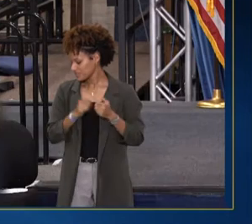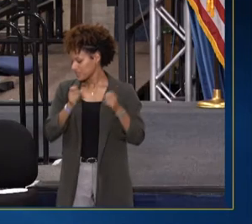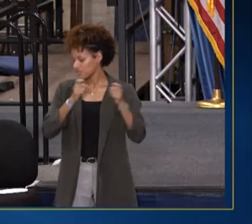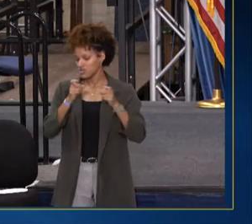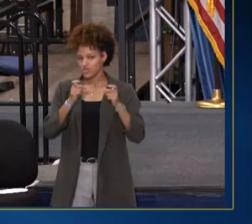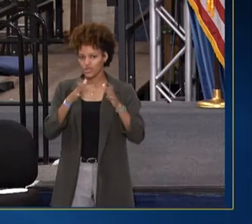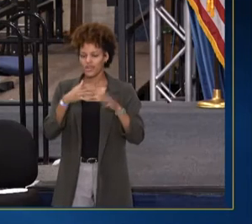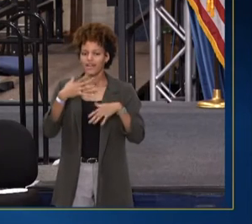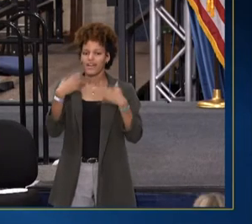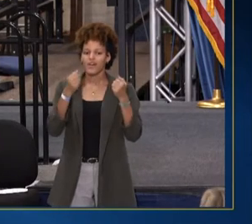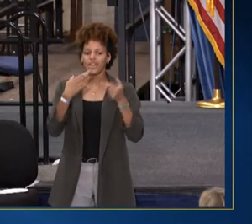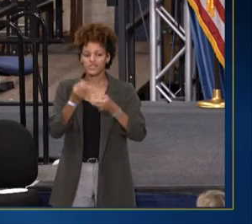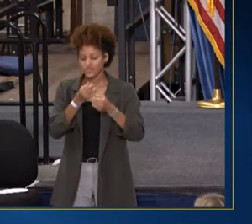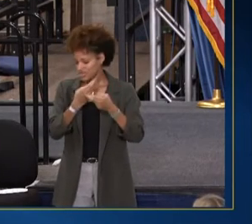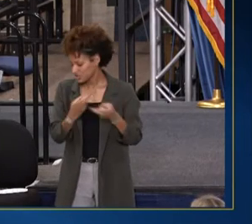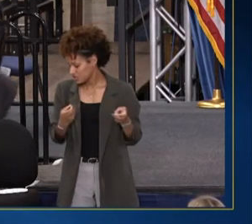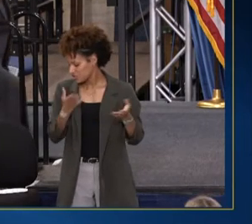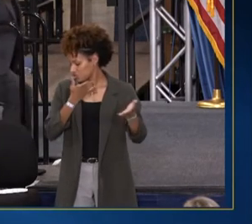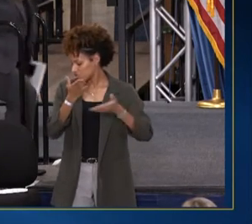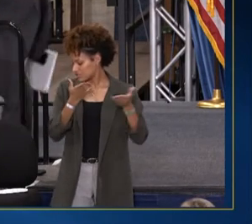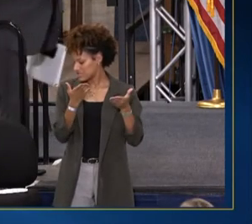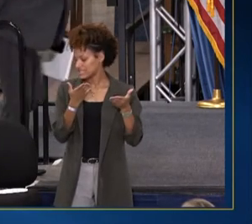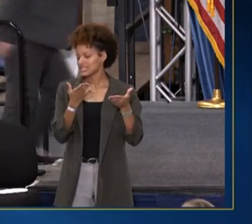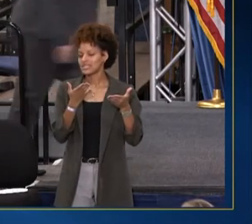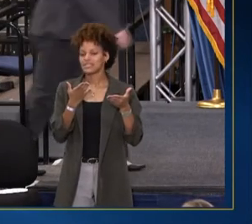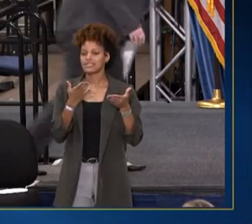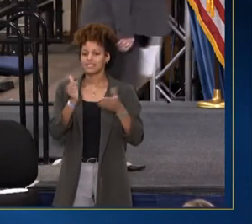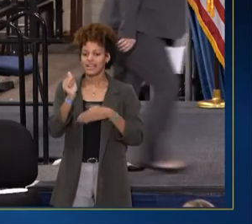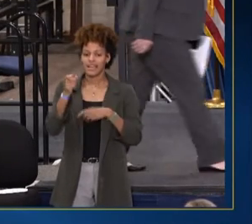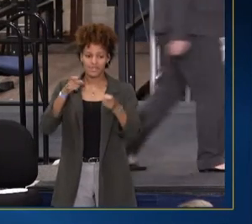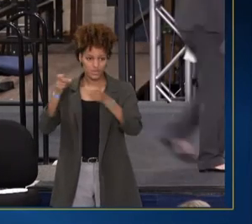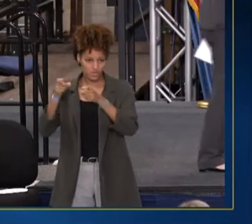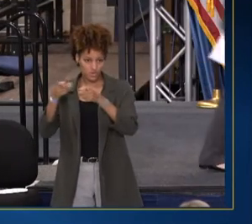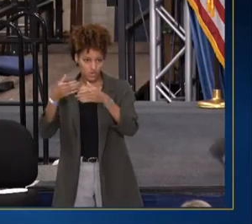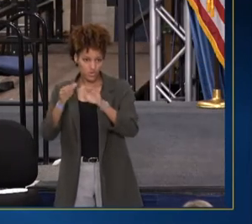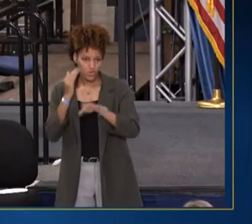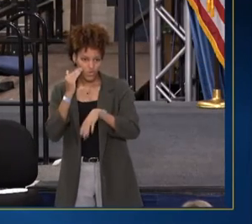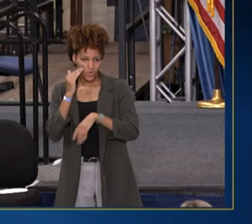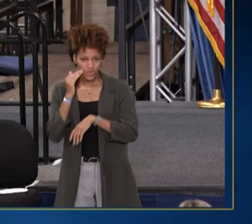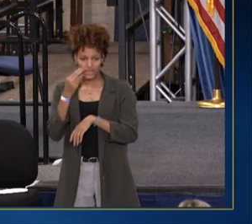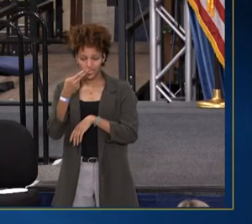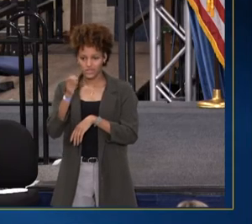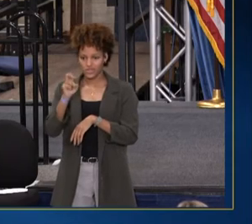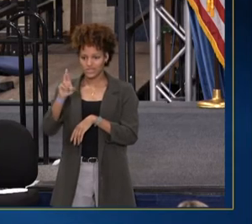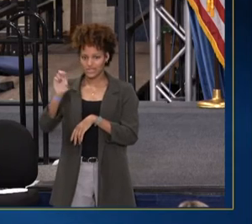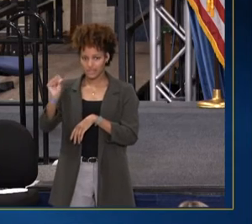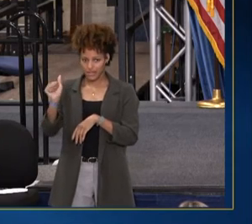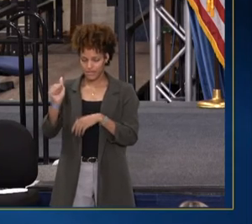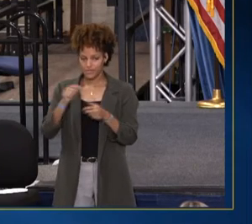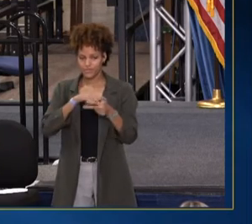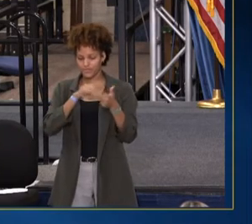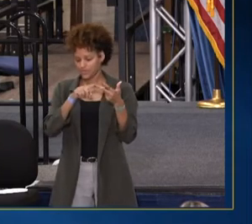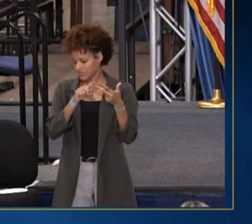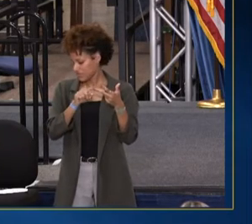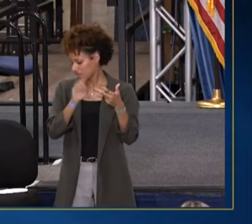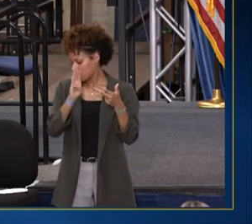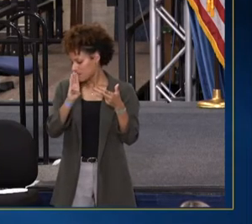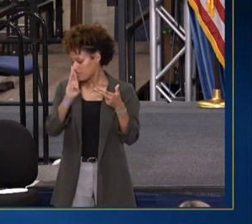Administrator, Health Resources Services Administration, also known as HRSA. And Brian